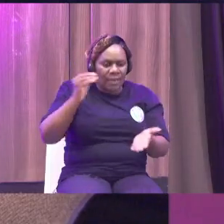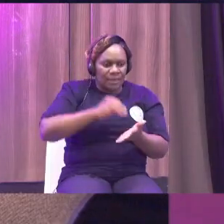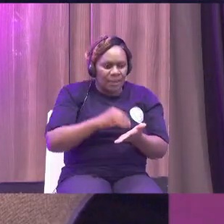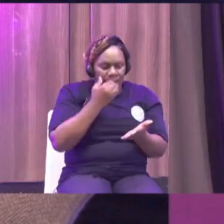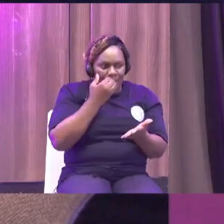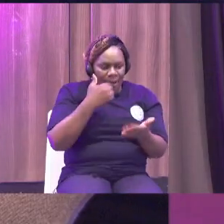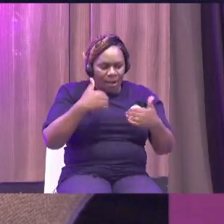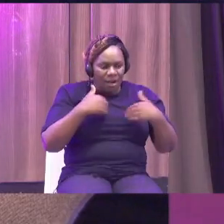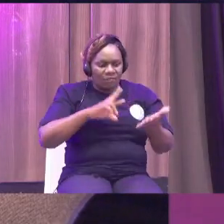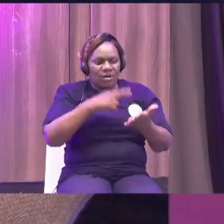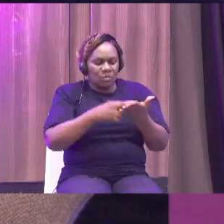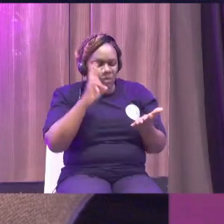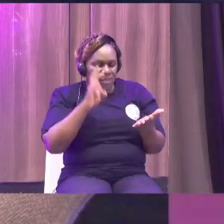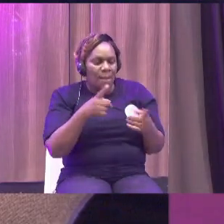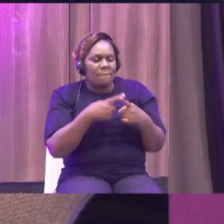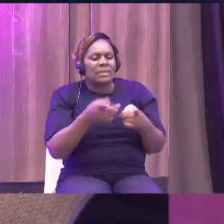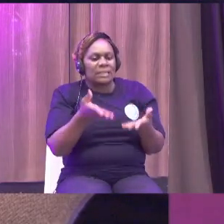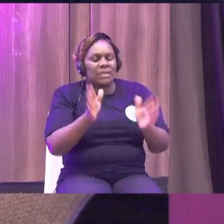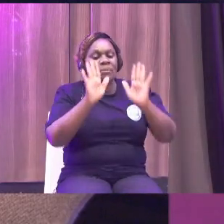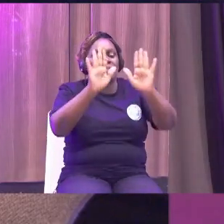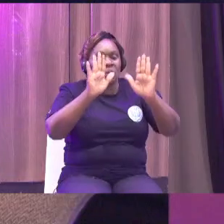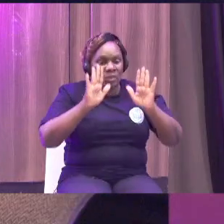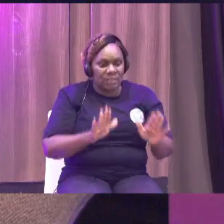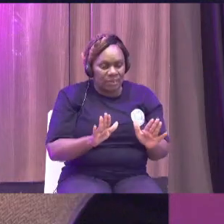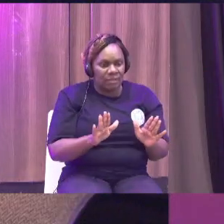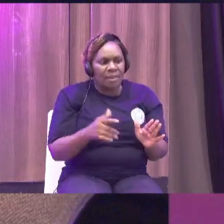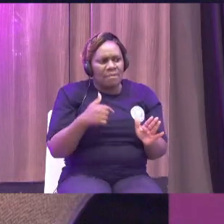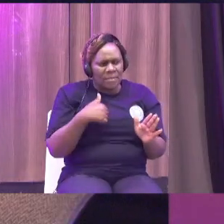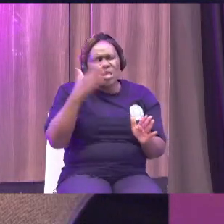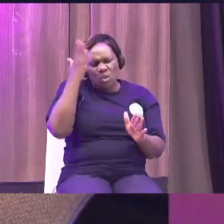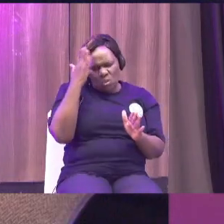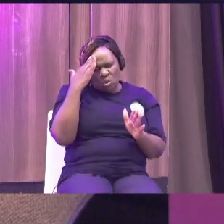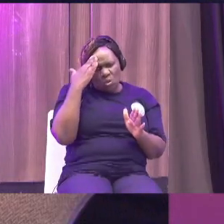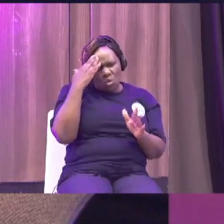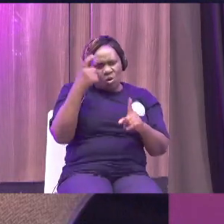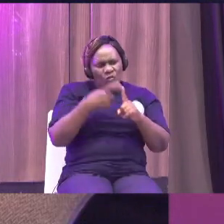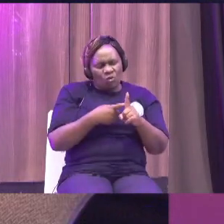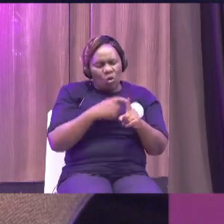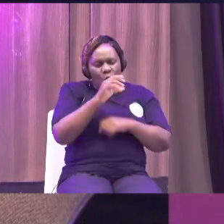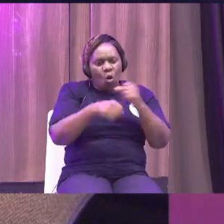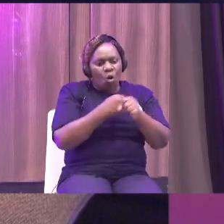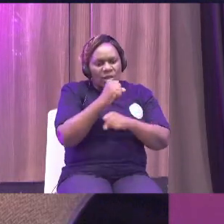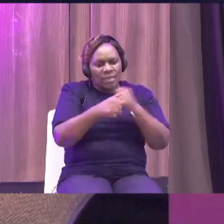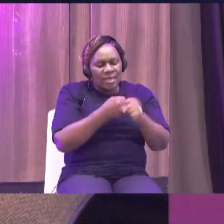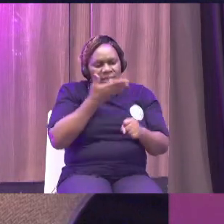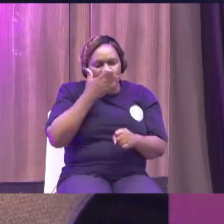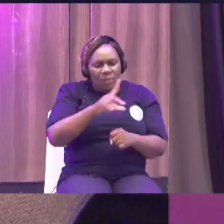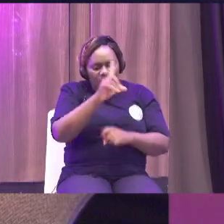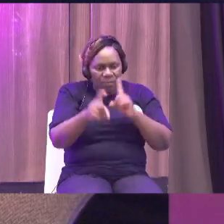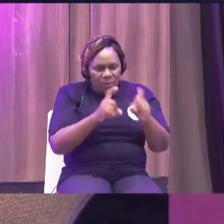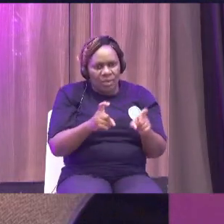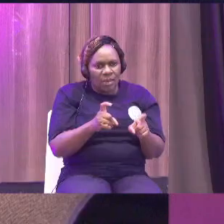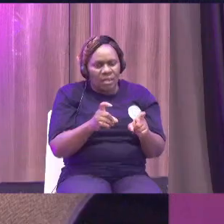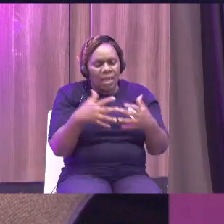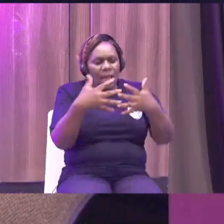have the resources to look at those, but I think it could be important. The one I'm more familiar with from all my years of answering questions in